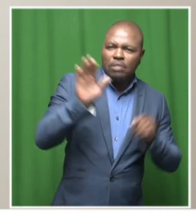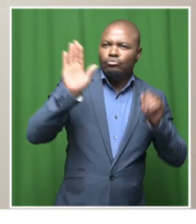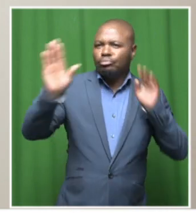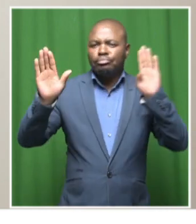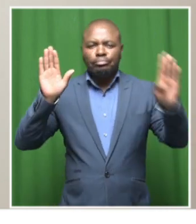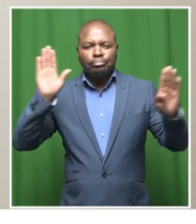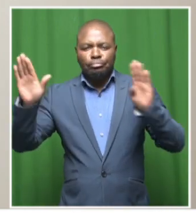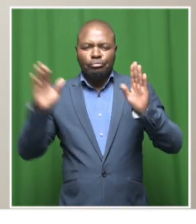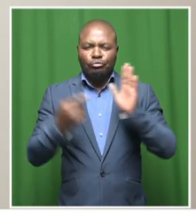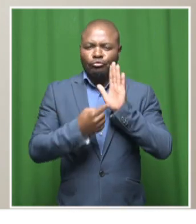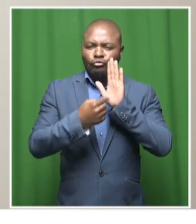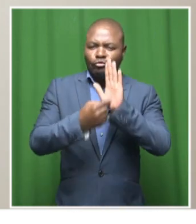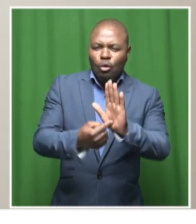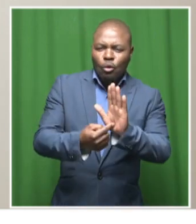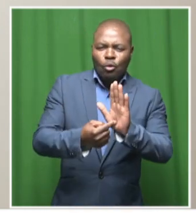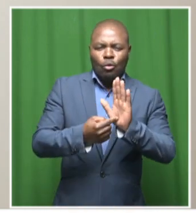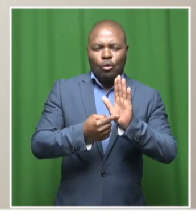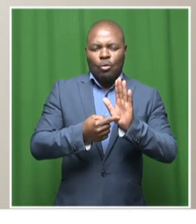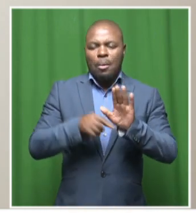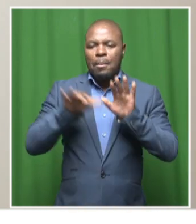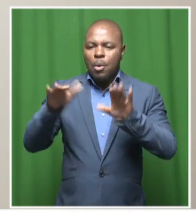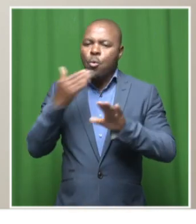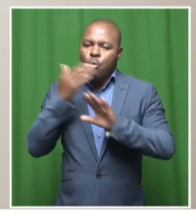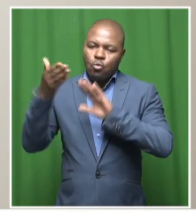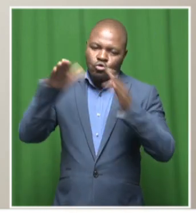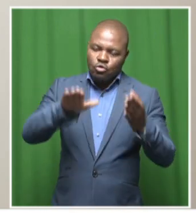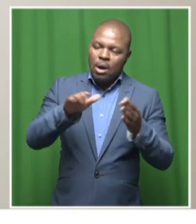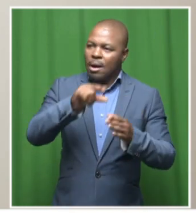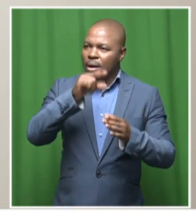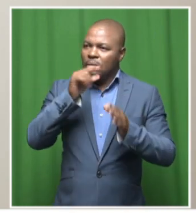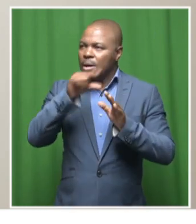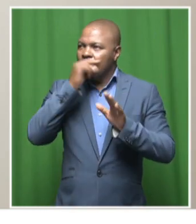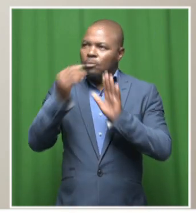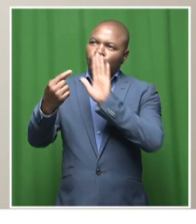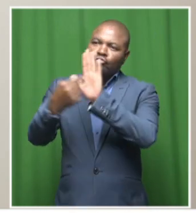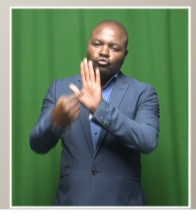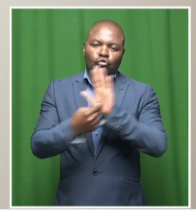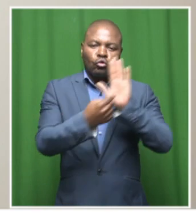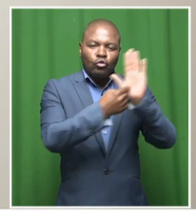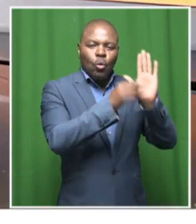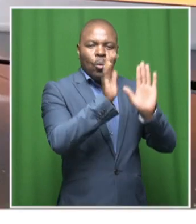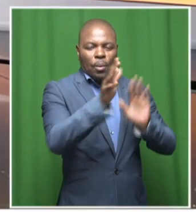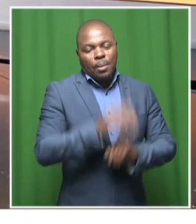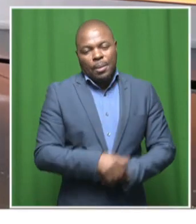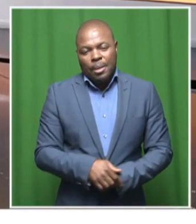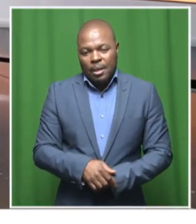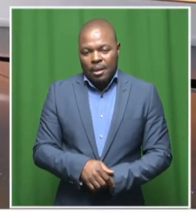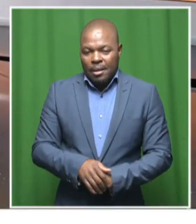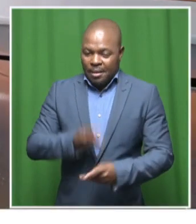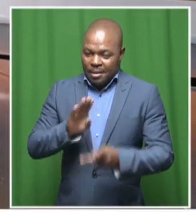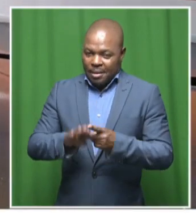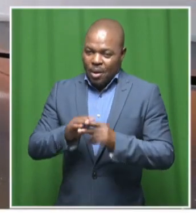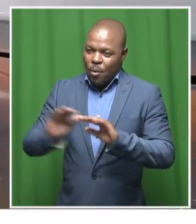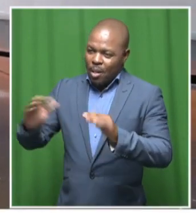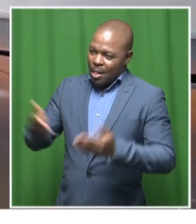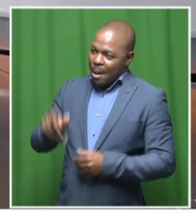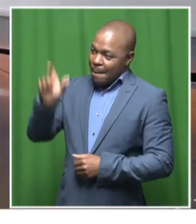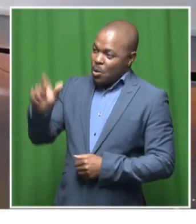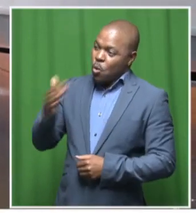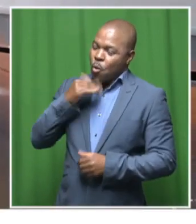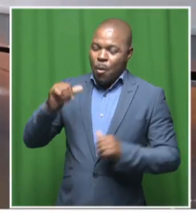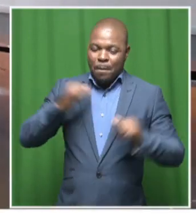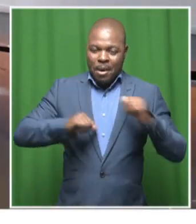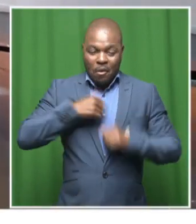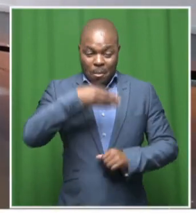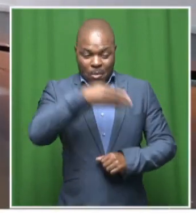pictures showcasing the fallen legends on the day. Yeah. All right. Let me also welcome one of the performing artists,